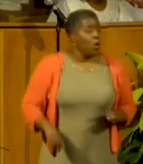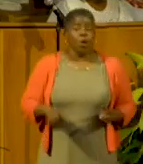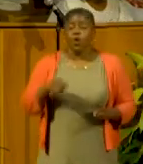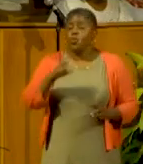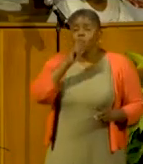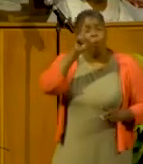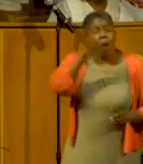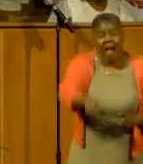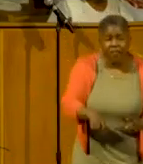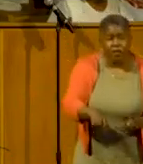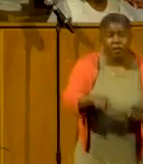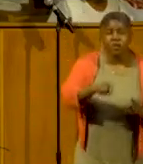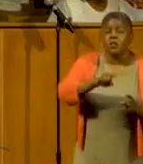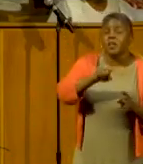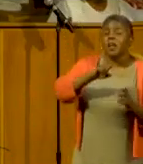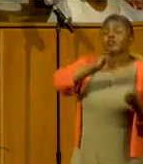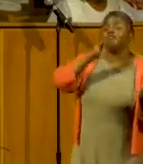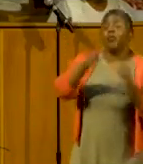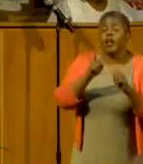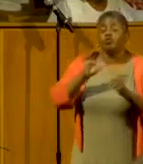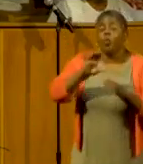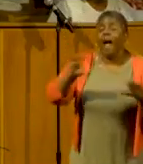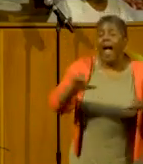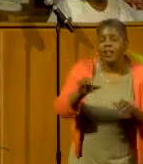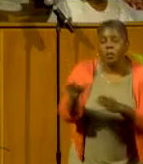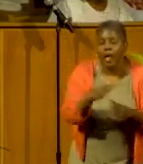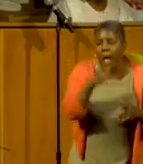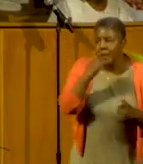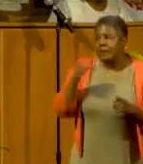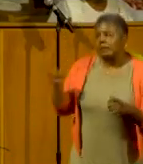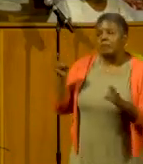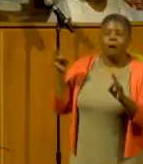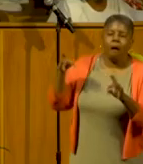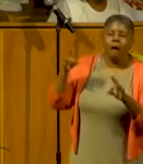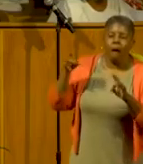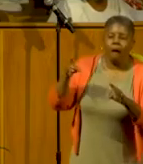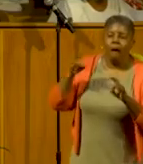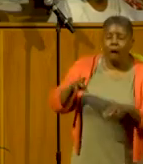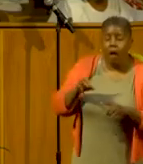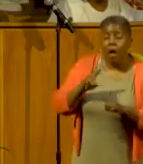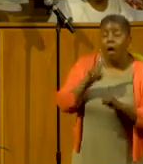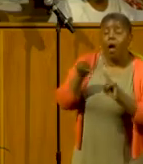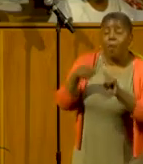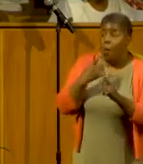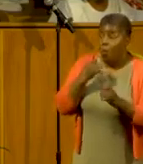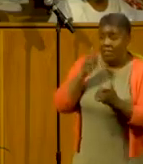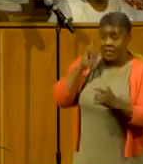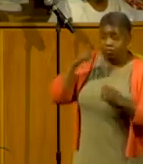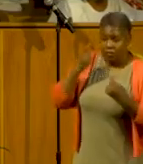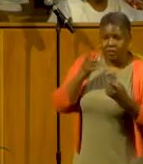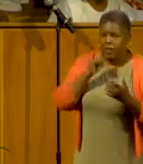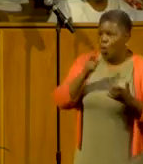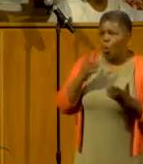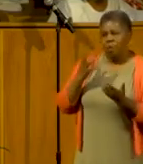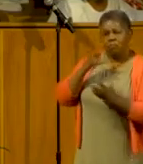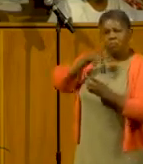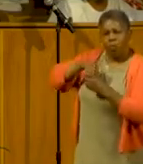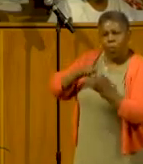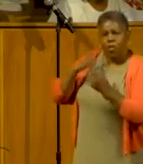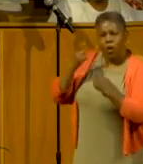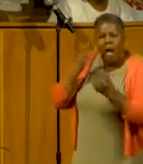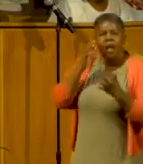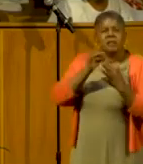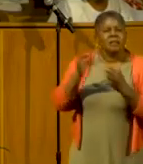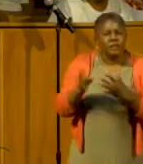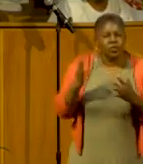You don't have to switch your action plan because they hating on you. When work gets crazy, don't stay in the crazy. Choose your